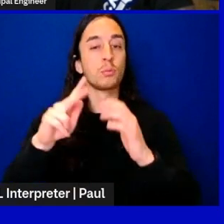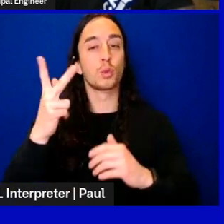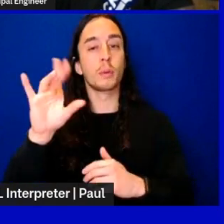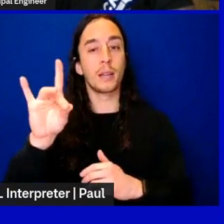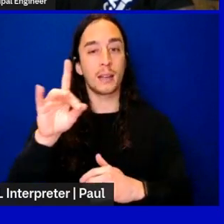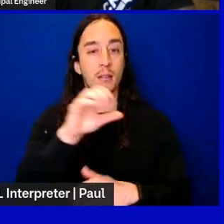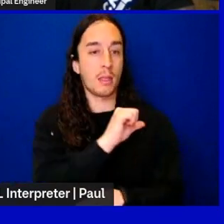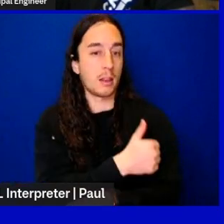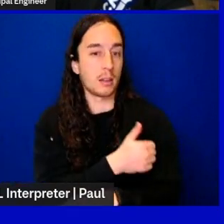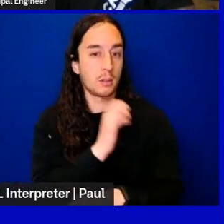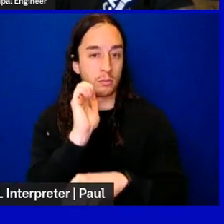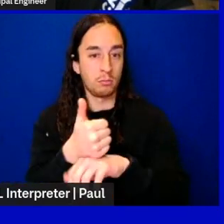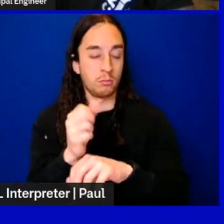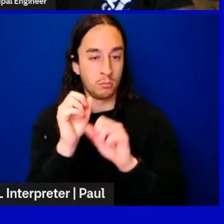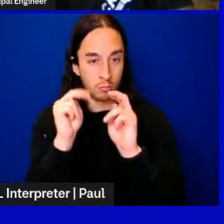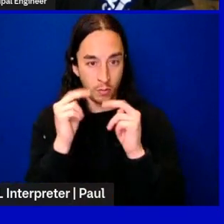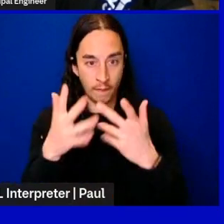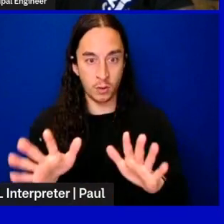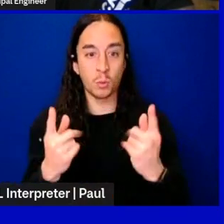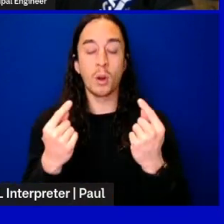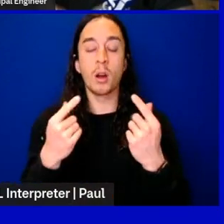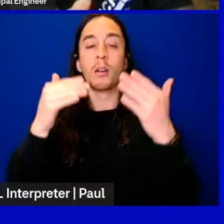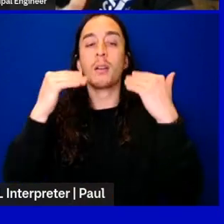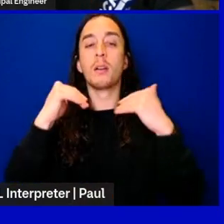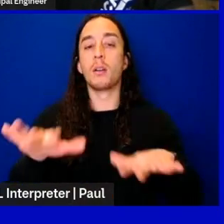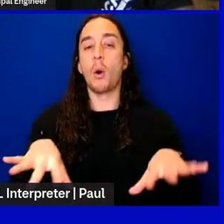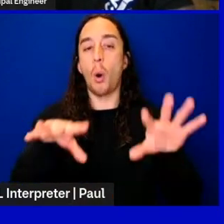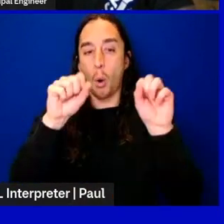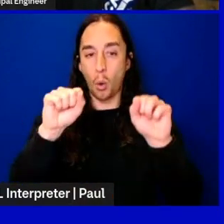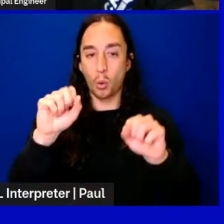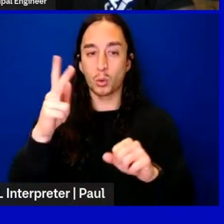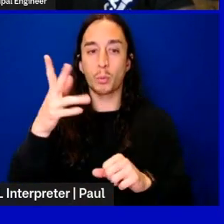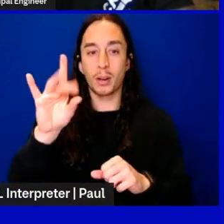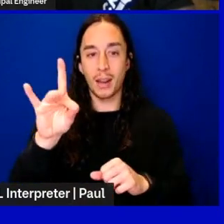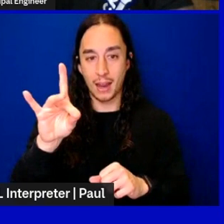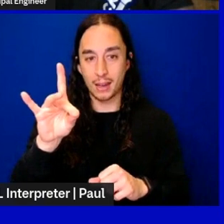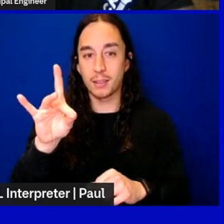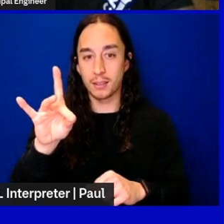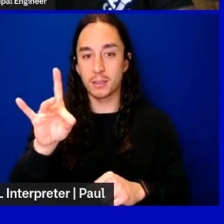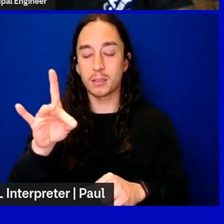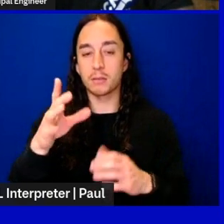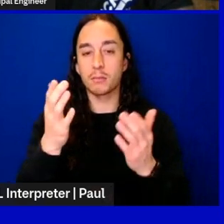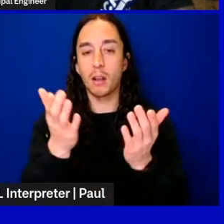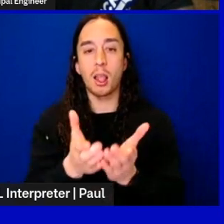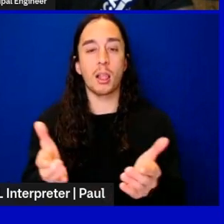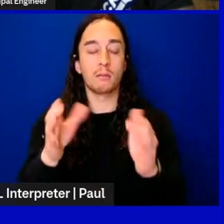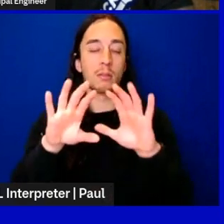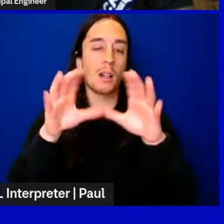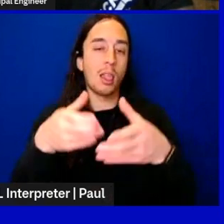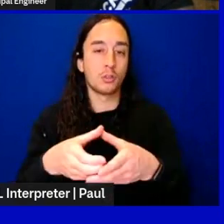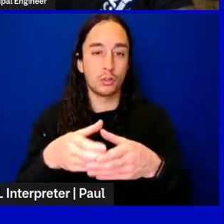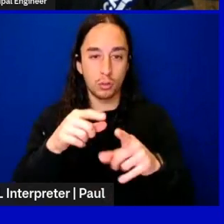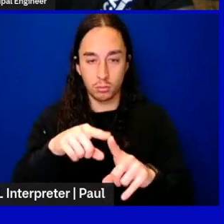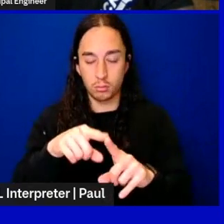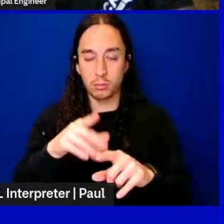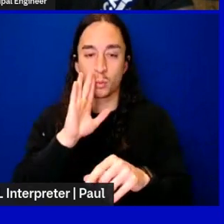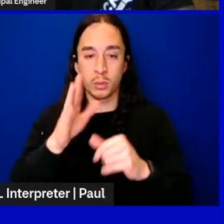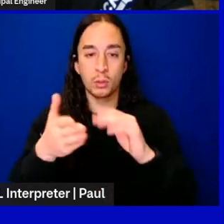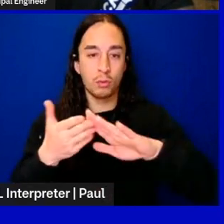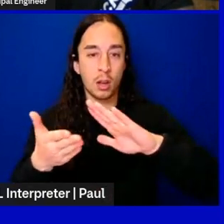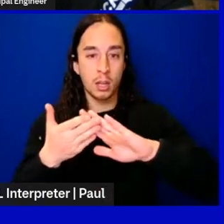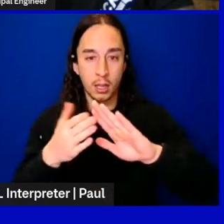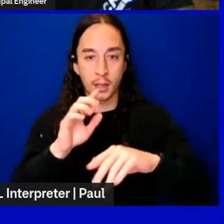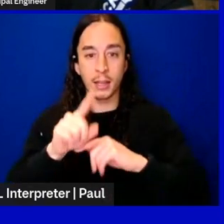is you need to get the host of the Kubernetes, where the URL where your Kubernetes cluster is running, and then create